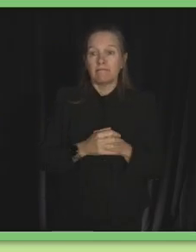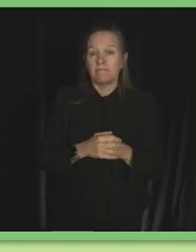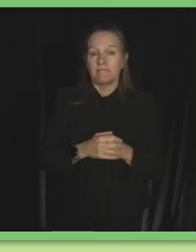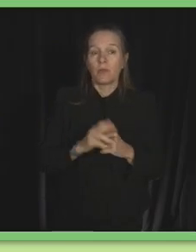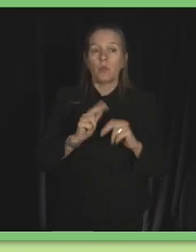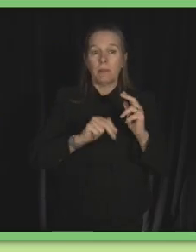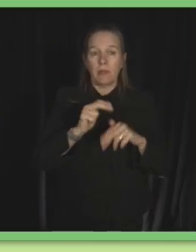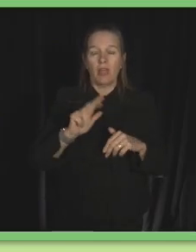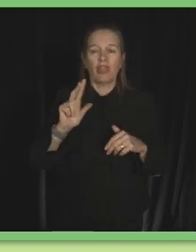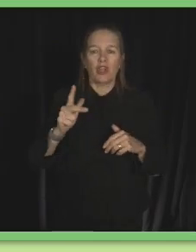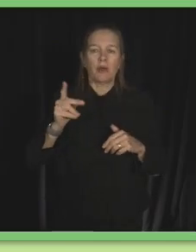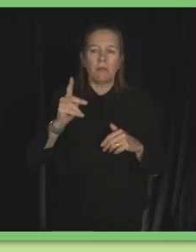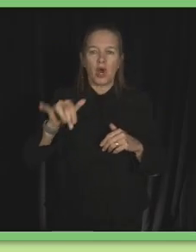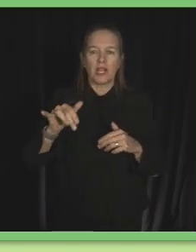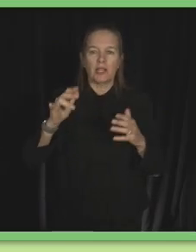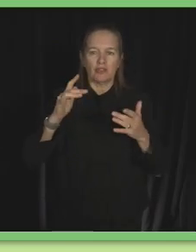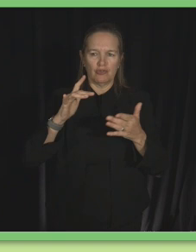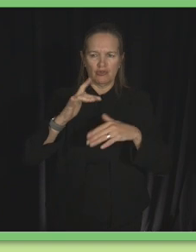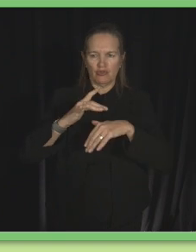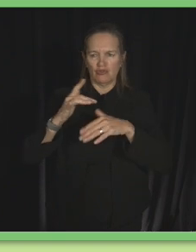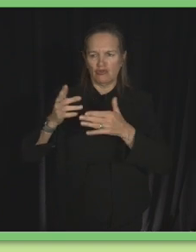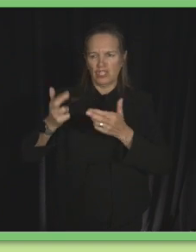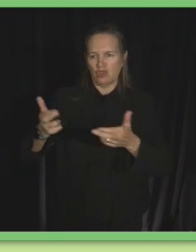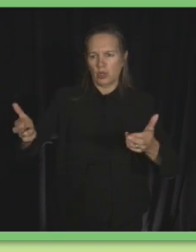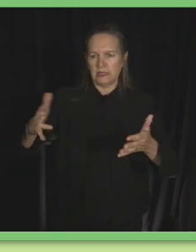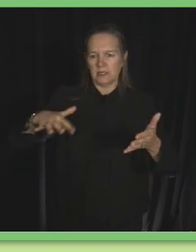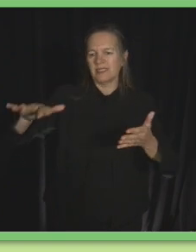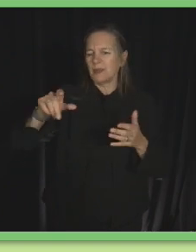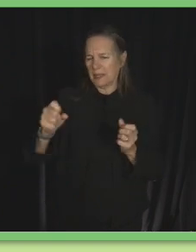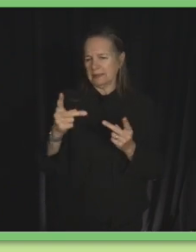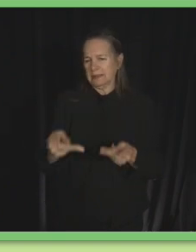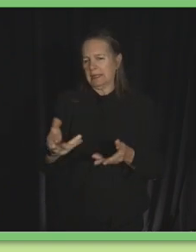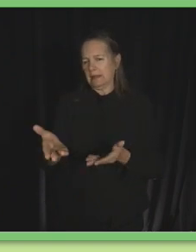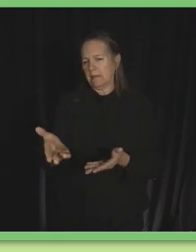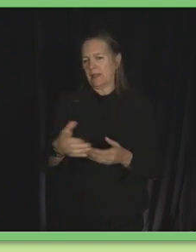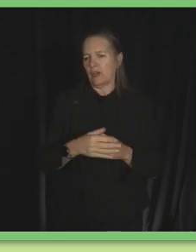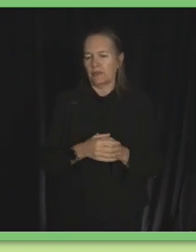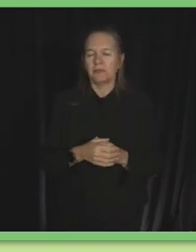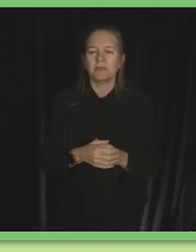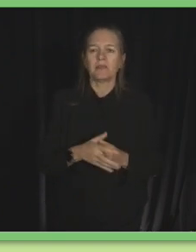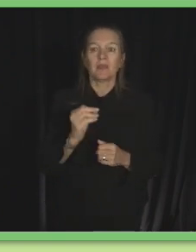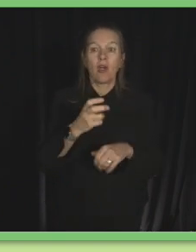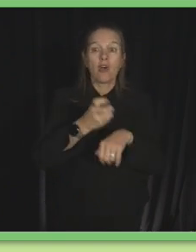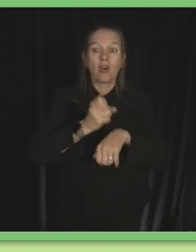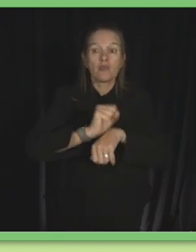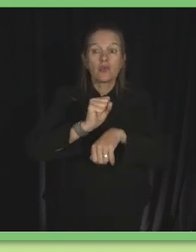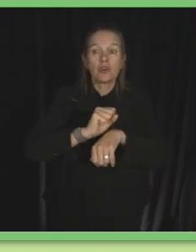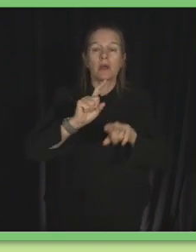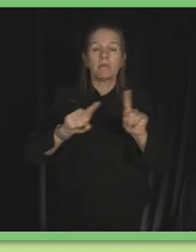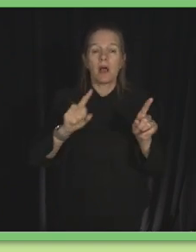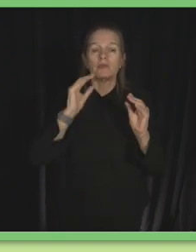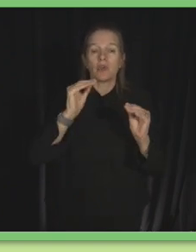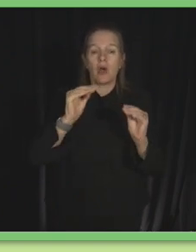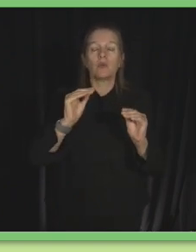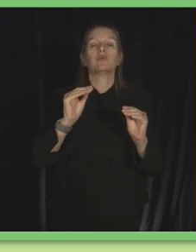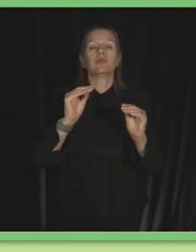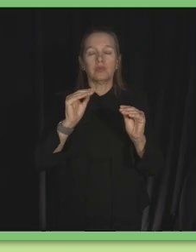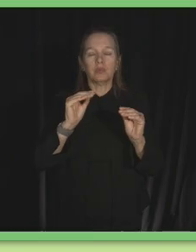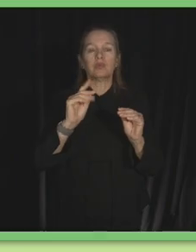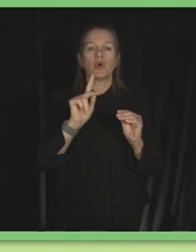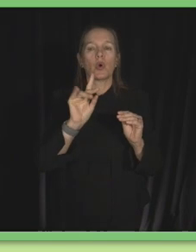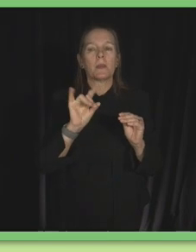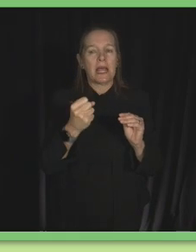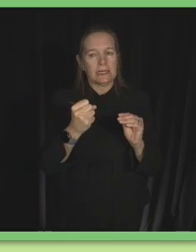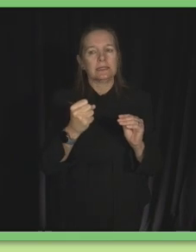resources. You can see an example up there. Before CRDs existed, it was hard work, but it actually taught us how extensible Kubernetes could